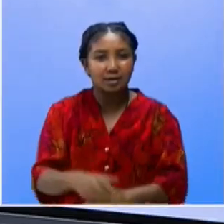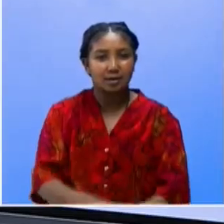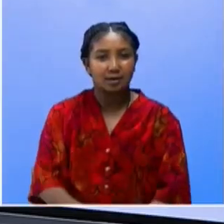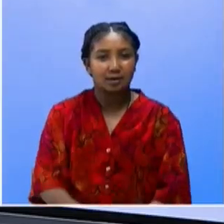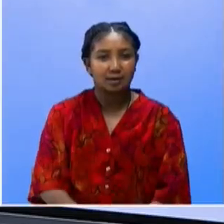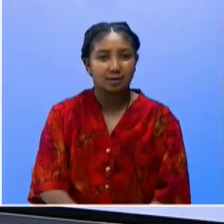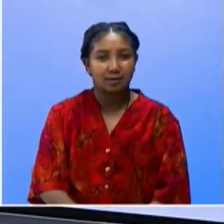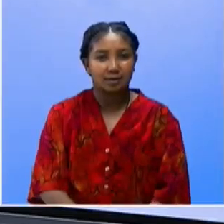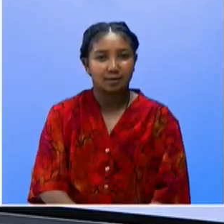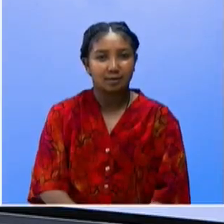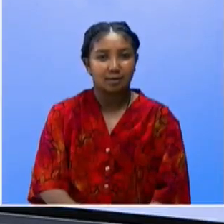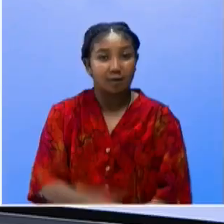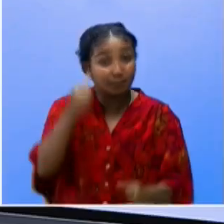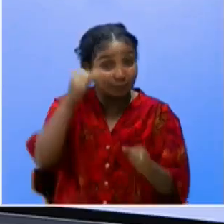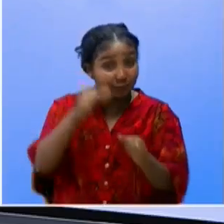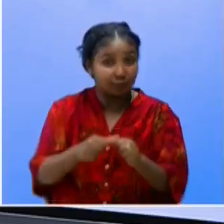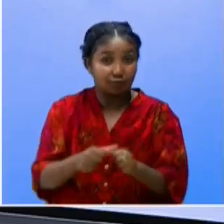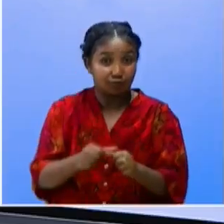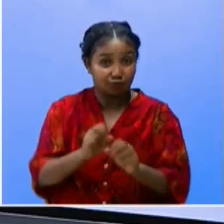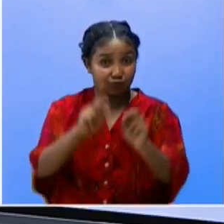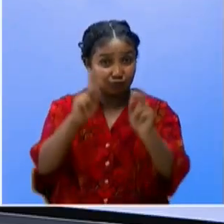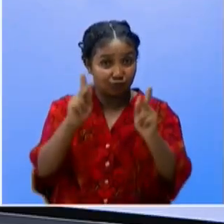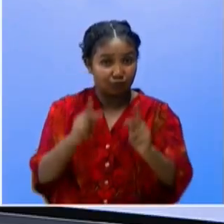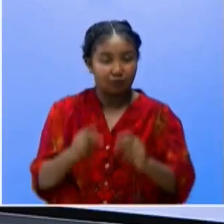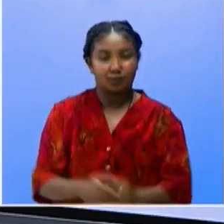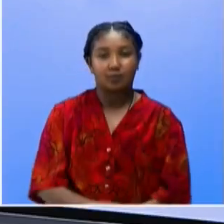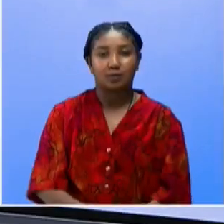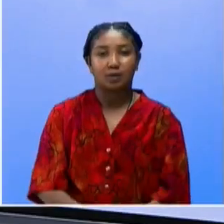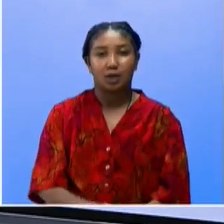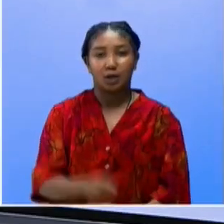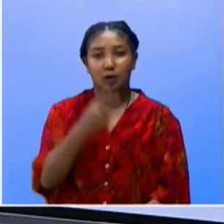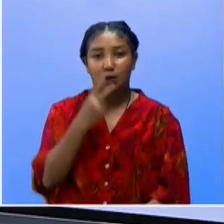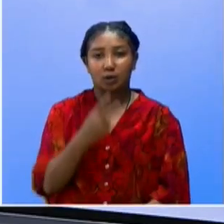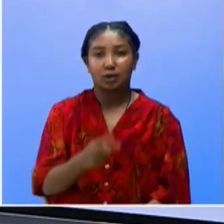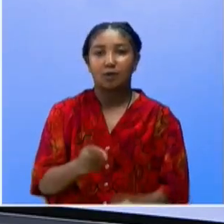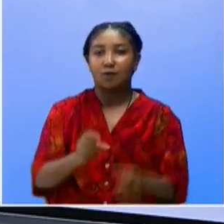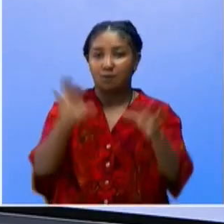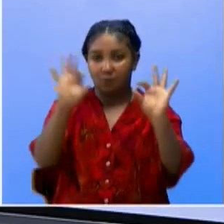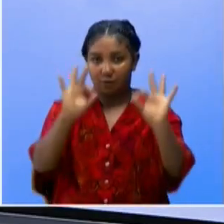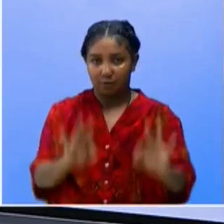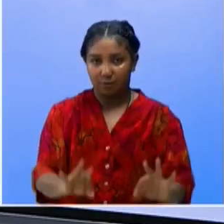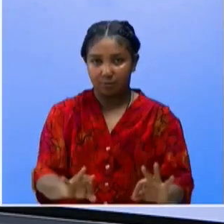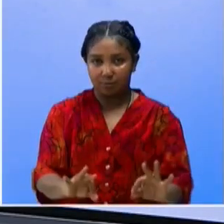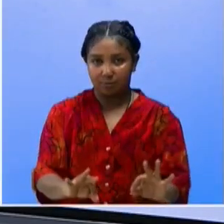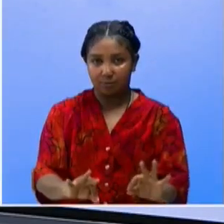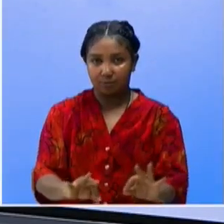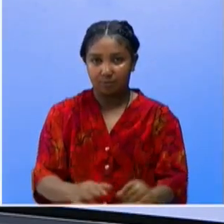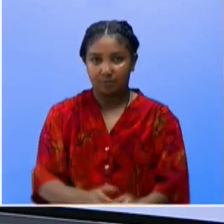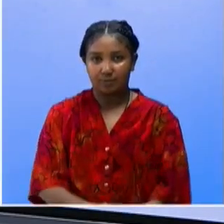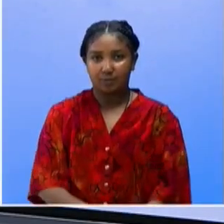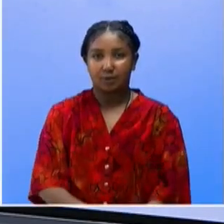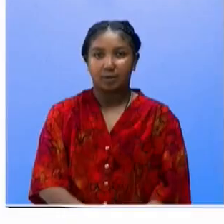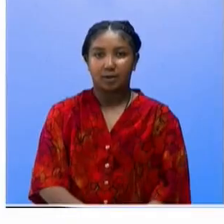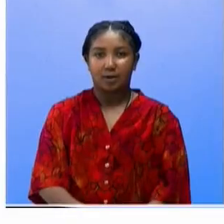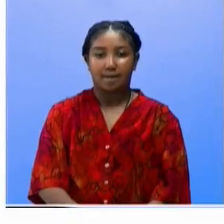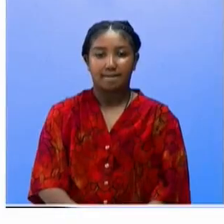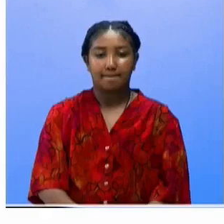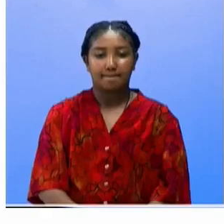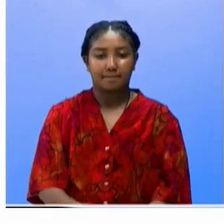it's very difficult to do it. Look, when we say the form, we mean that be